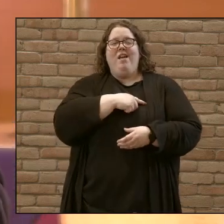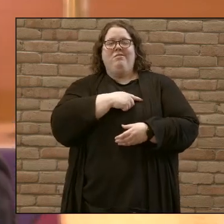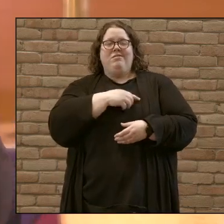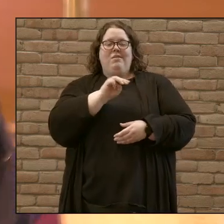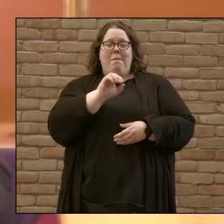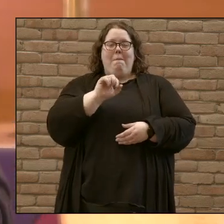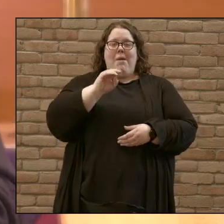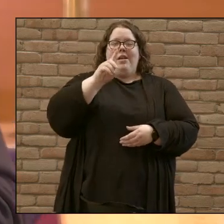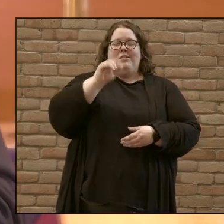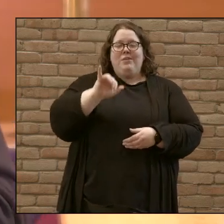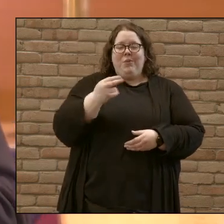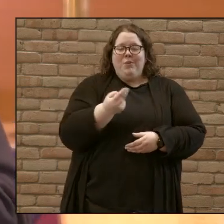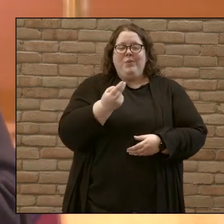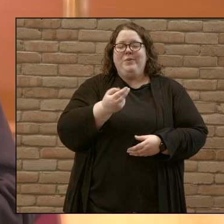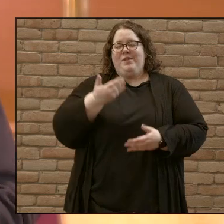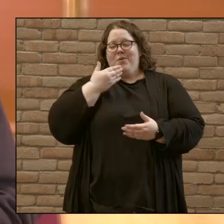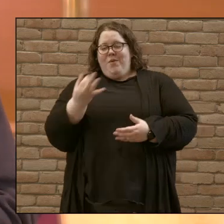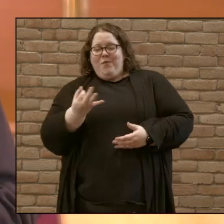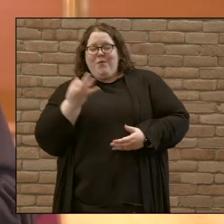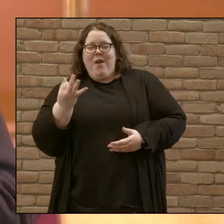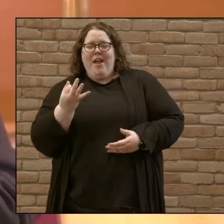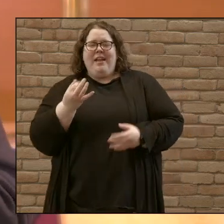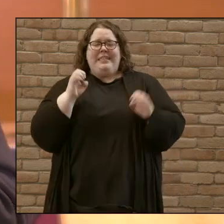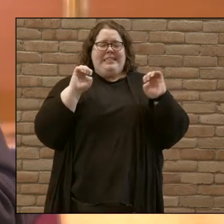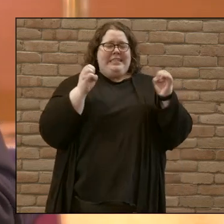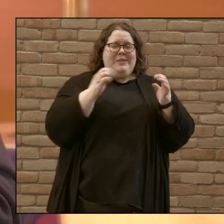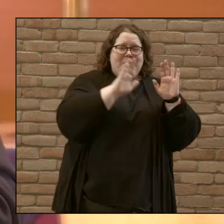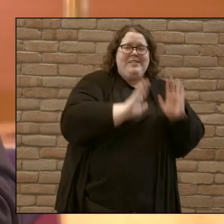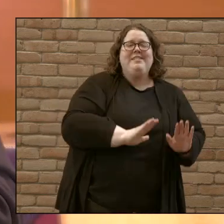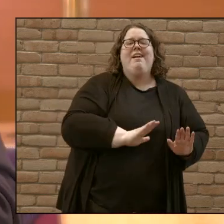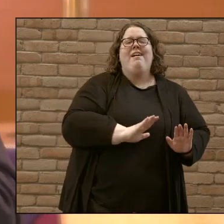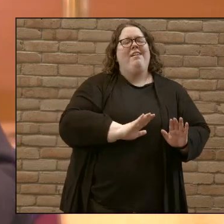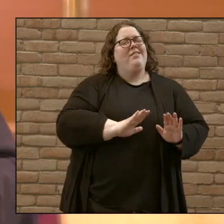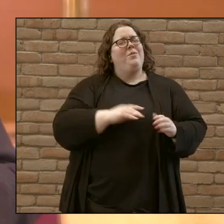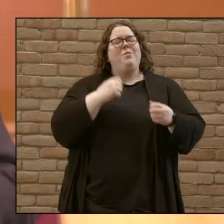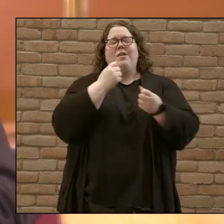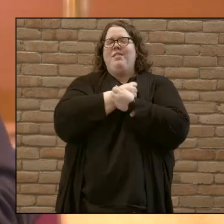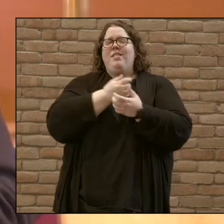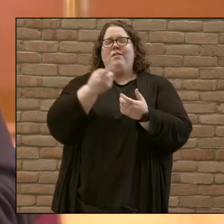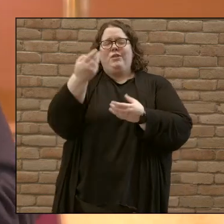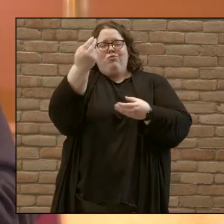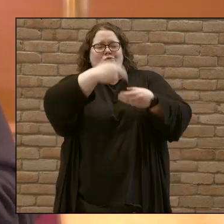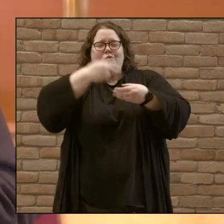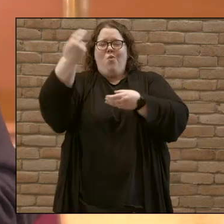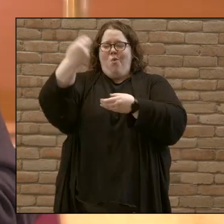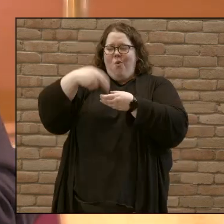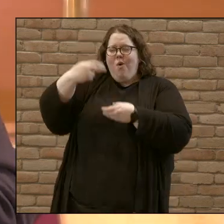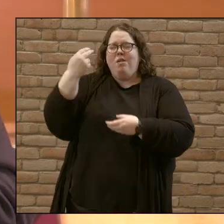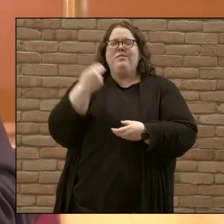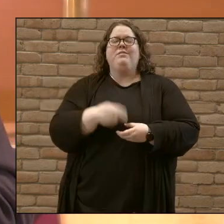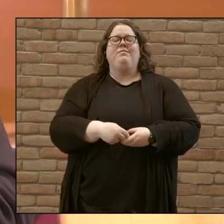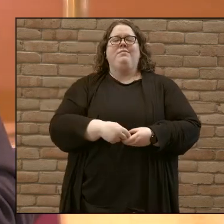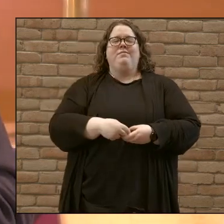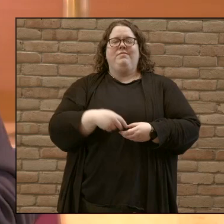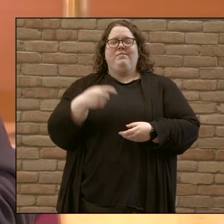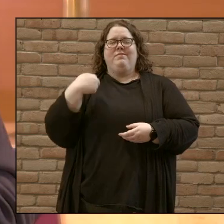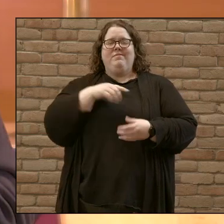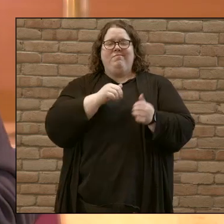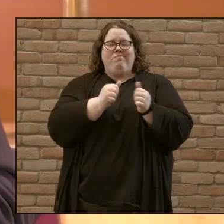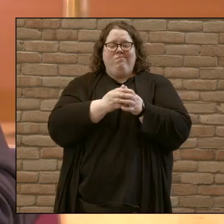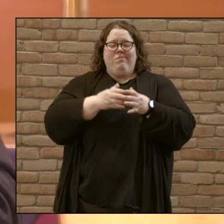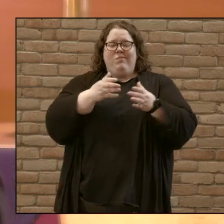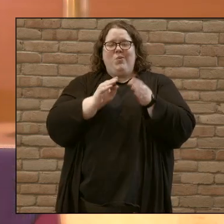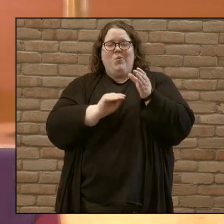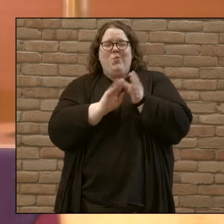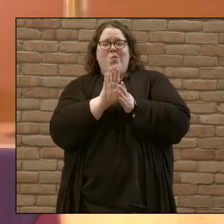Friday, Easter Sunday. We would love to have you join us as we grow as his people, as his